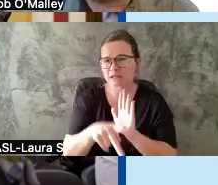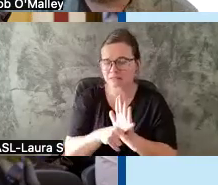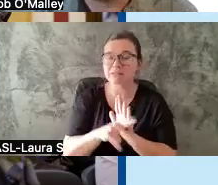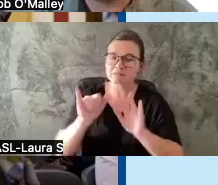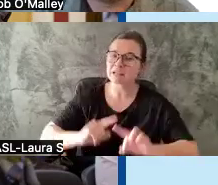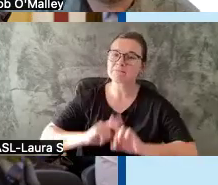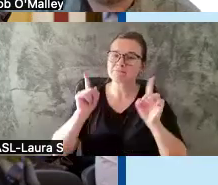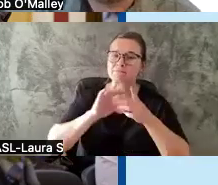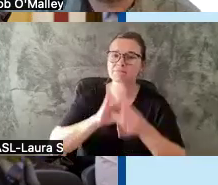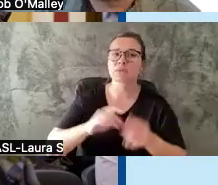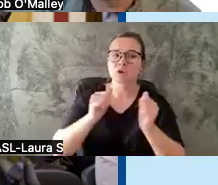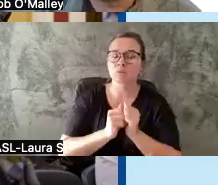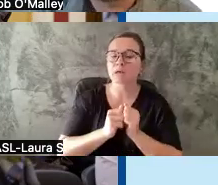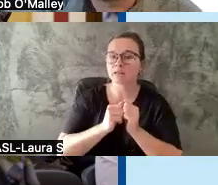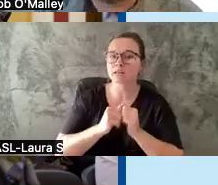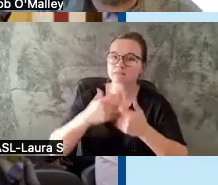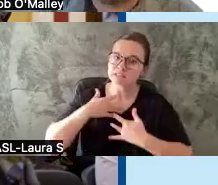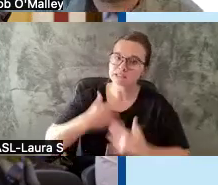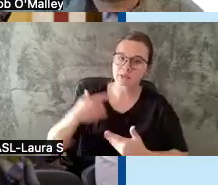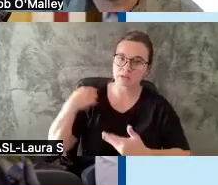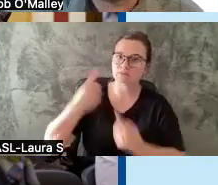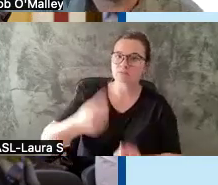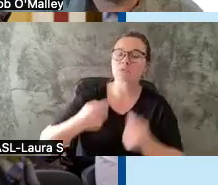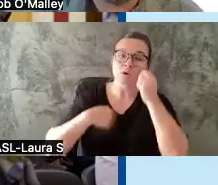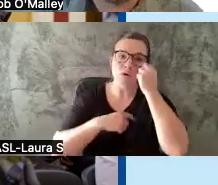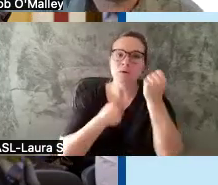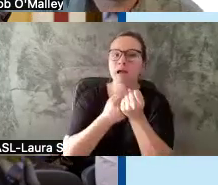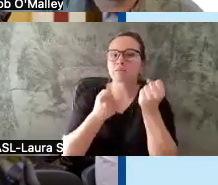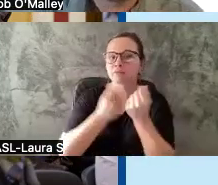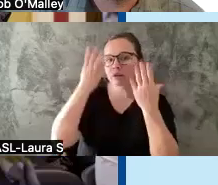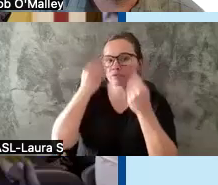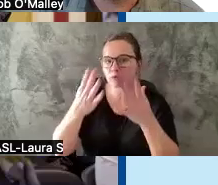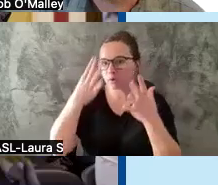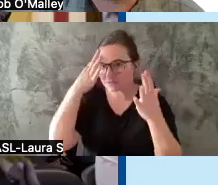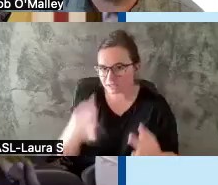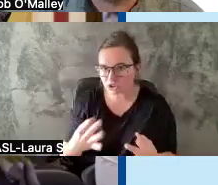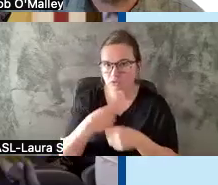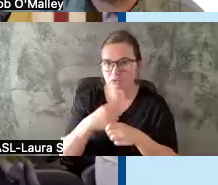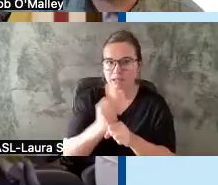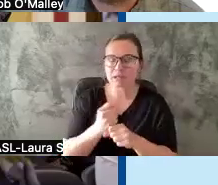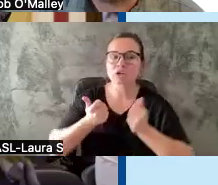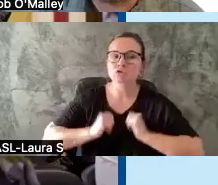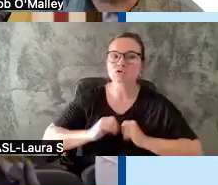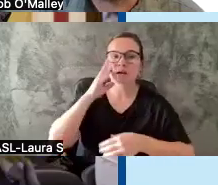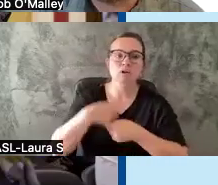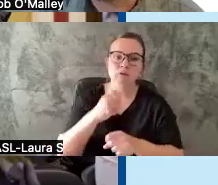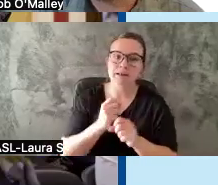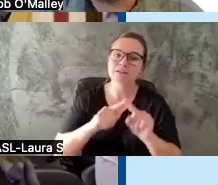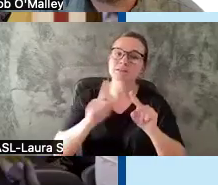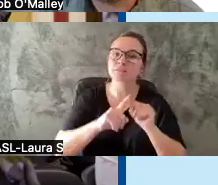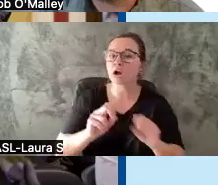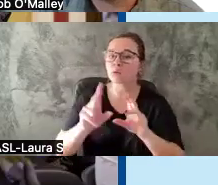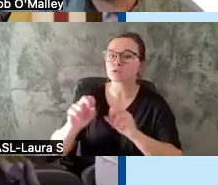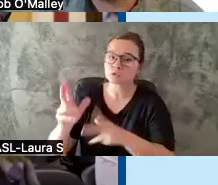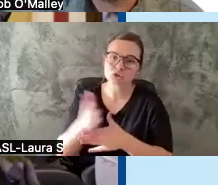in the context of congressional briefings. We're advocating for informed decision making and trying to create, again, those opportunities for sharing